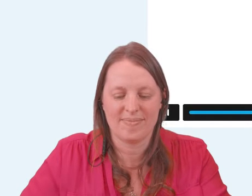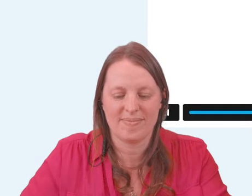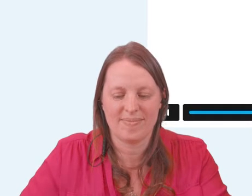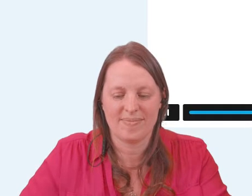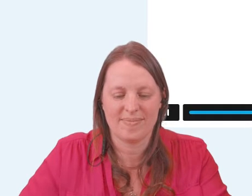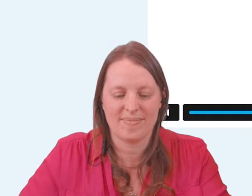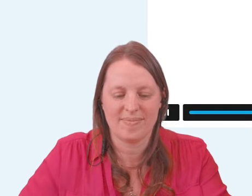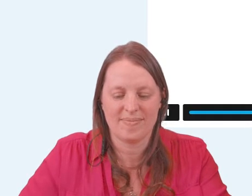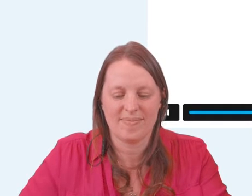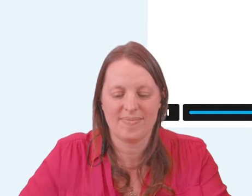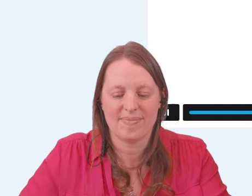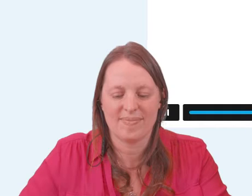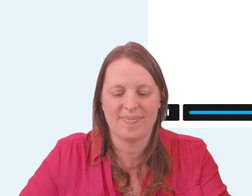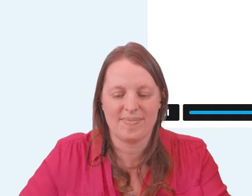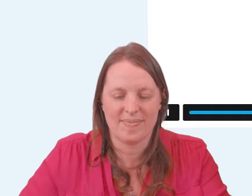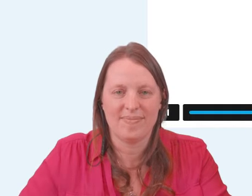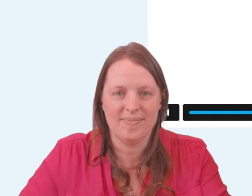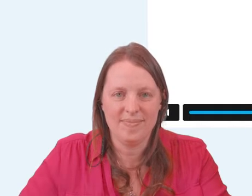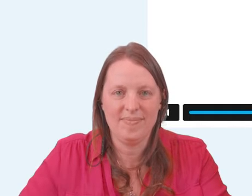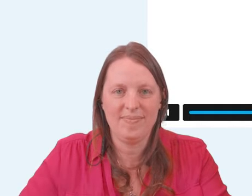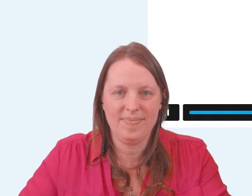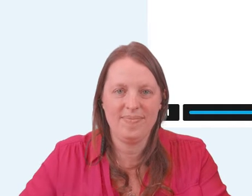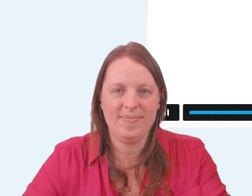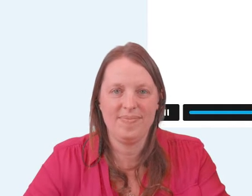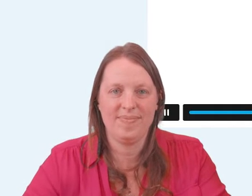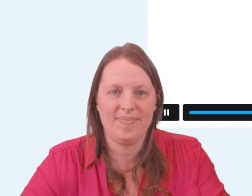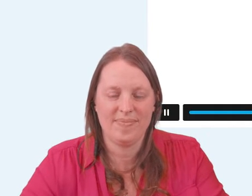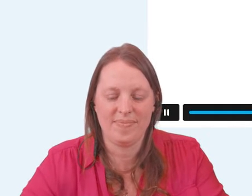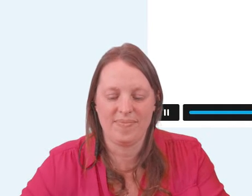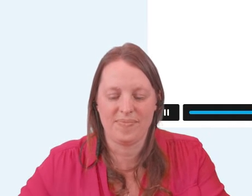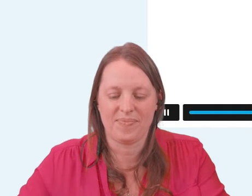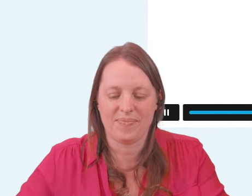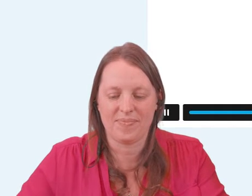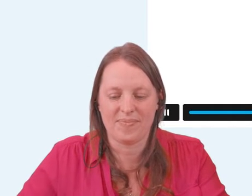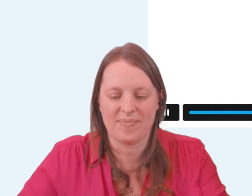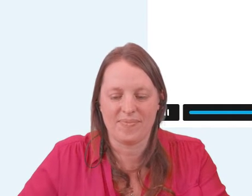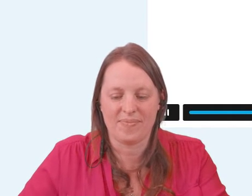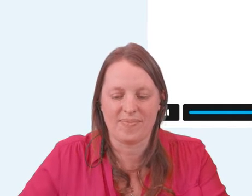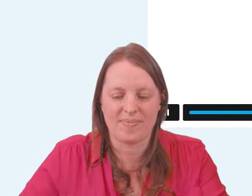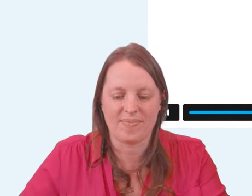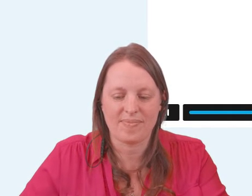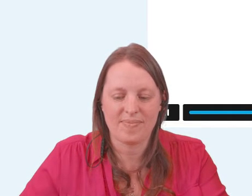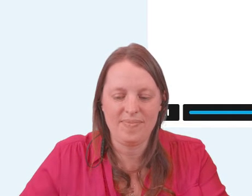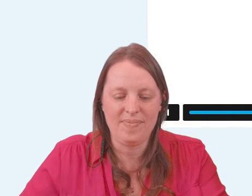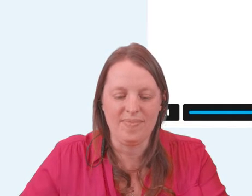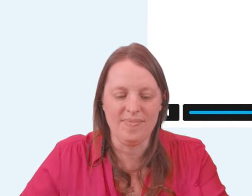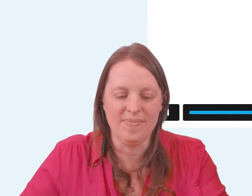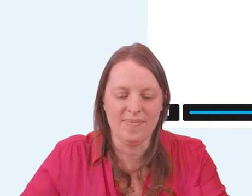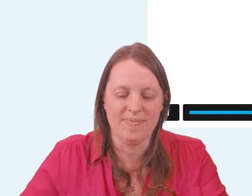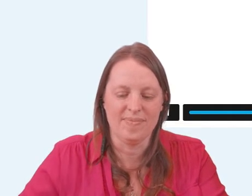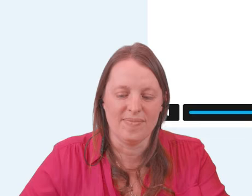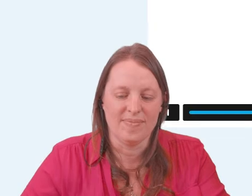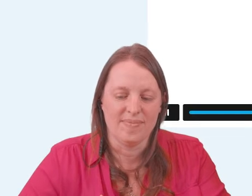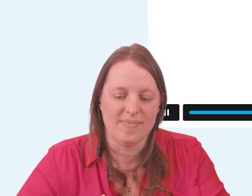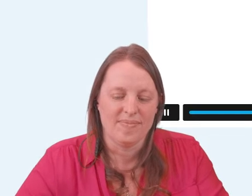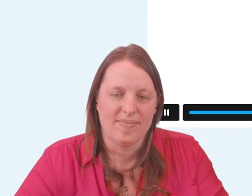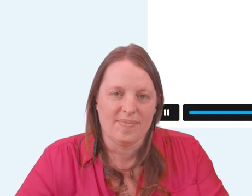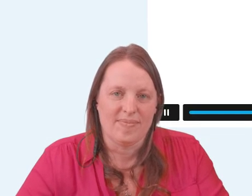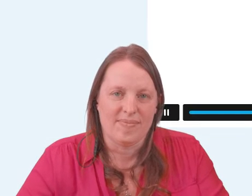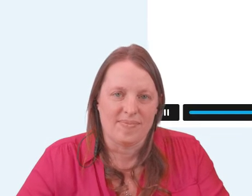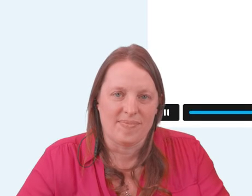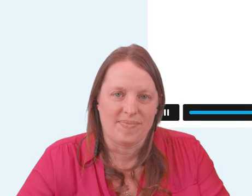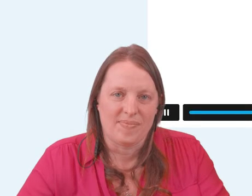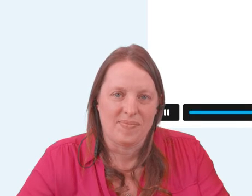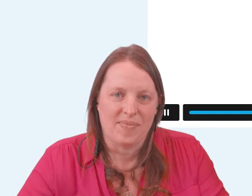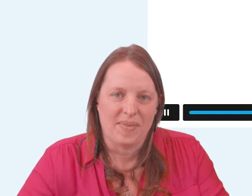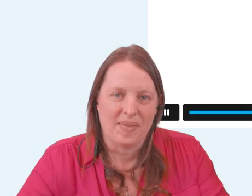it works very well. But one day, Dr. Anita Bandari called me and said, no matter